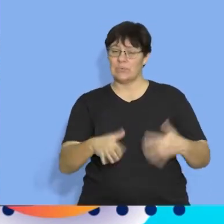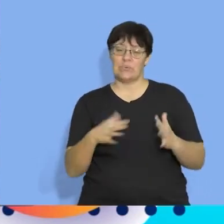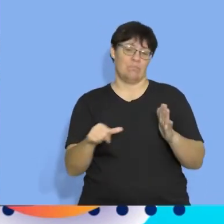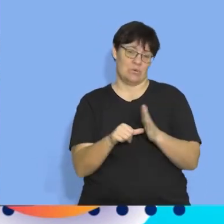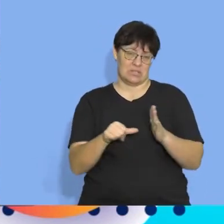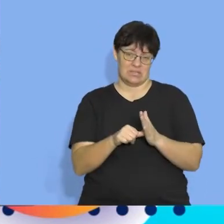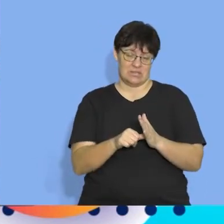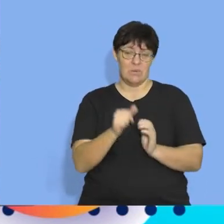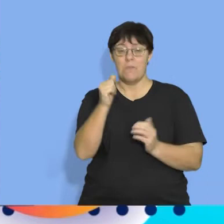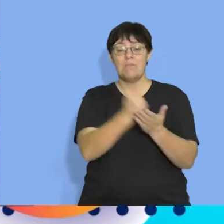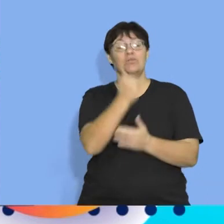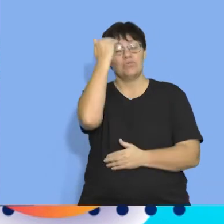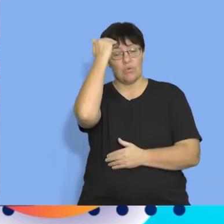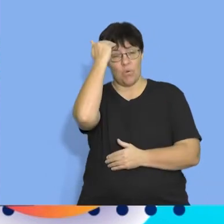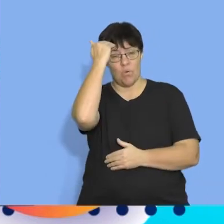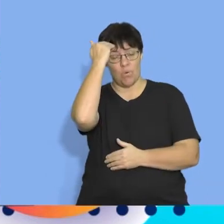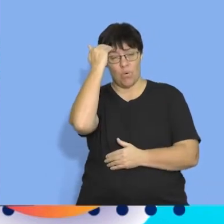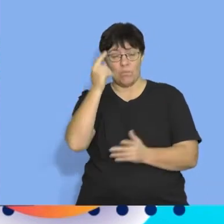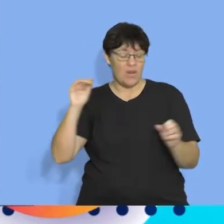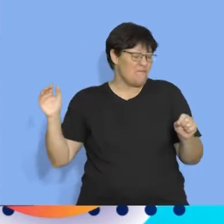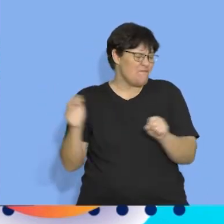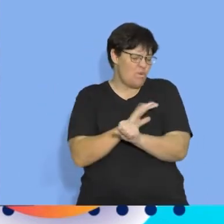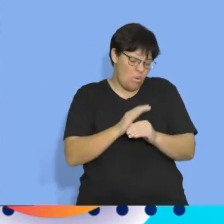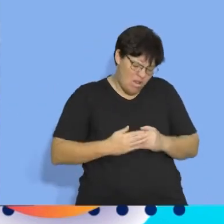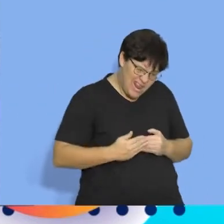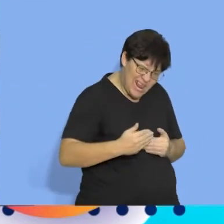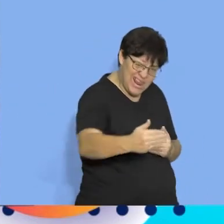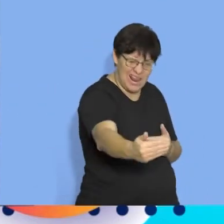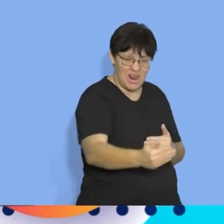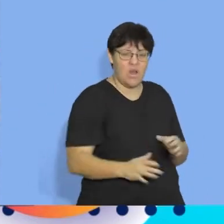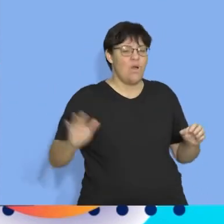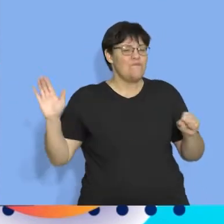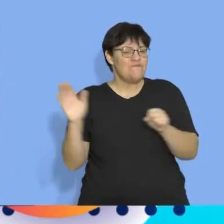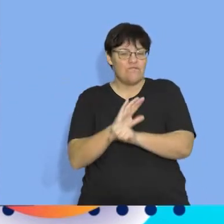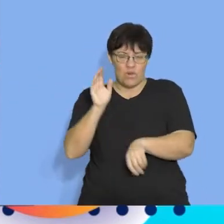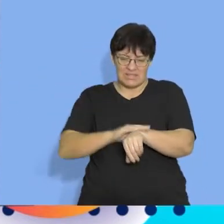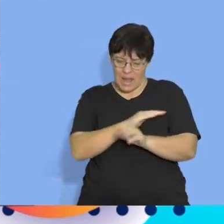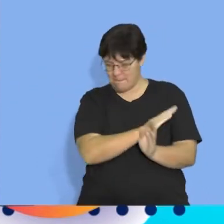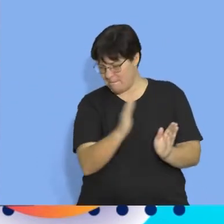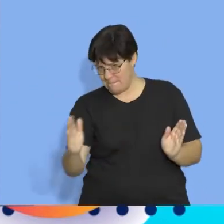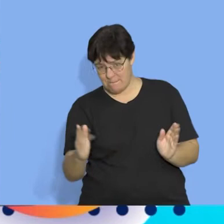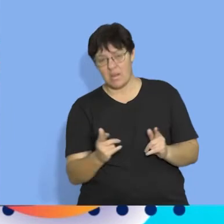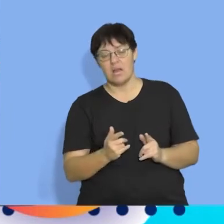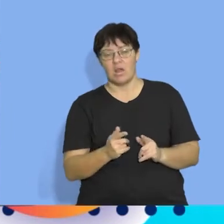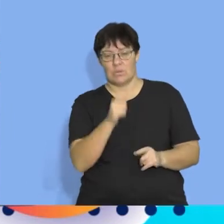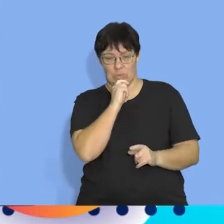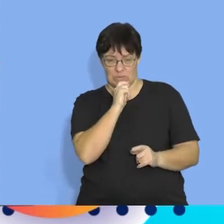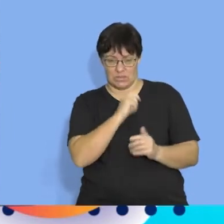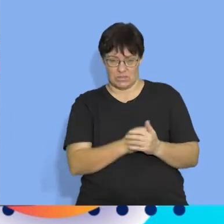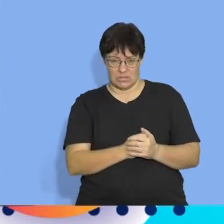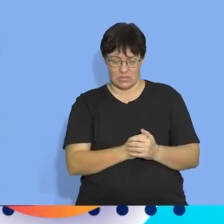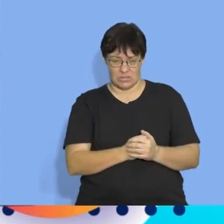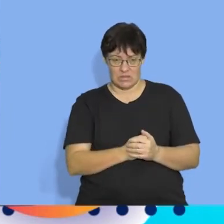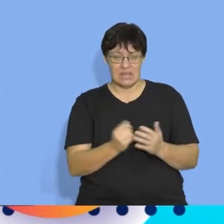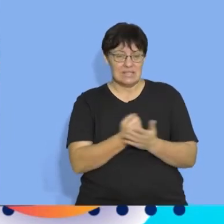very important, okay? And I need to know that then I have to use the total distance and I have to use the total time. Be